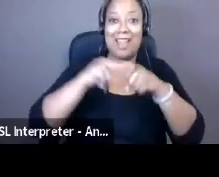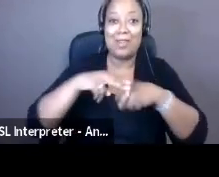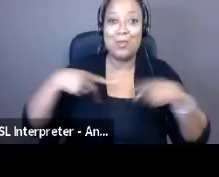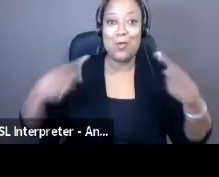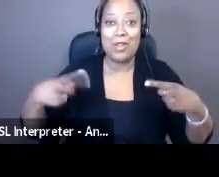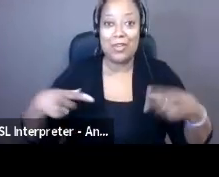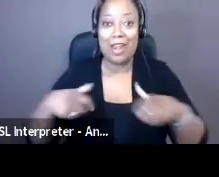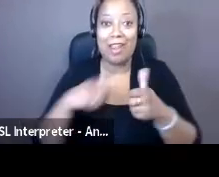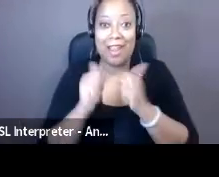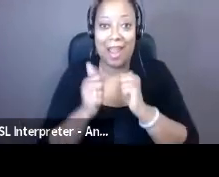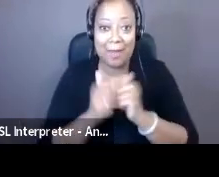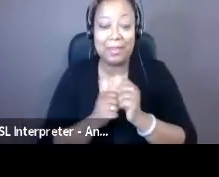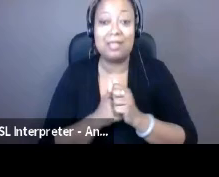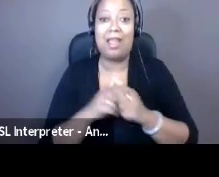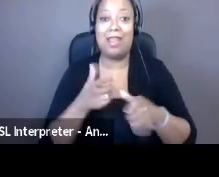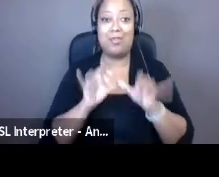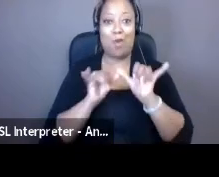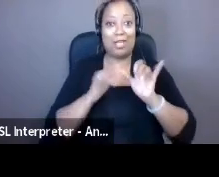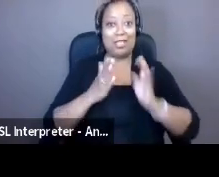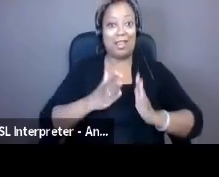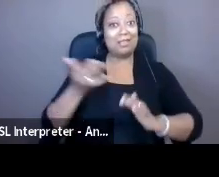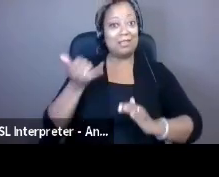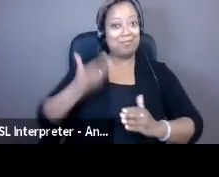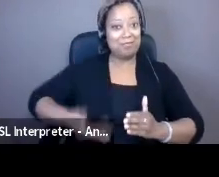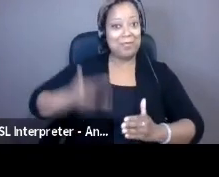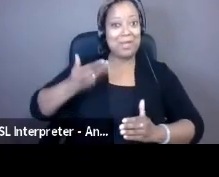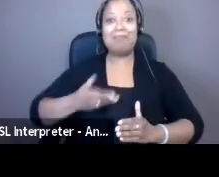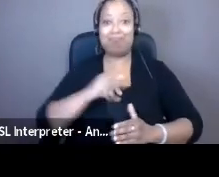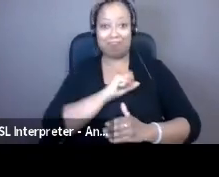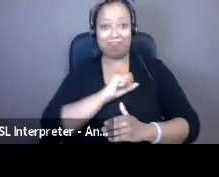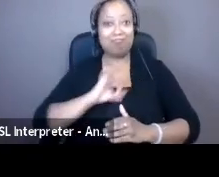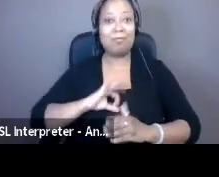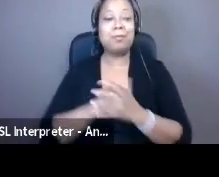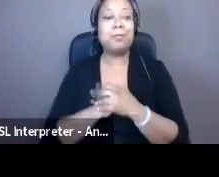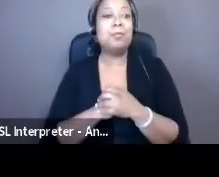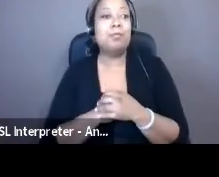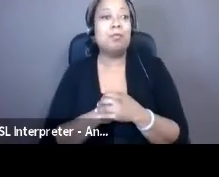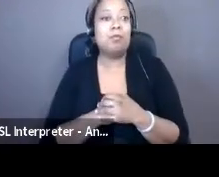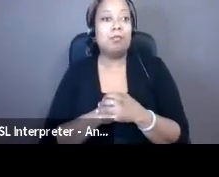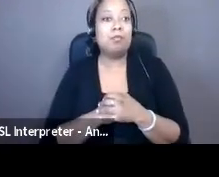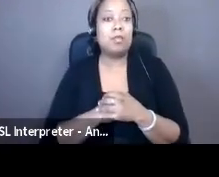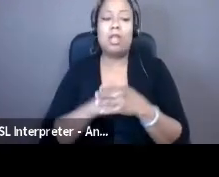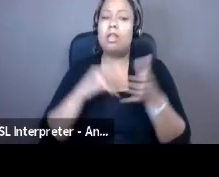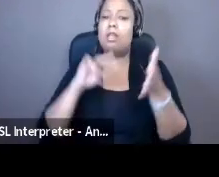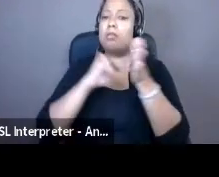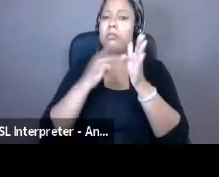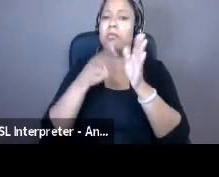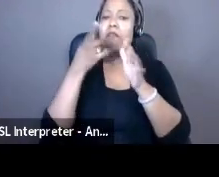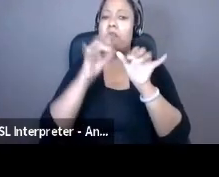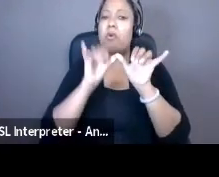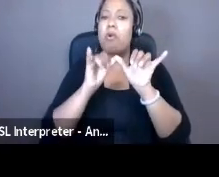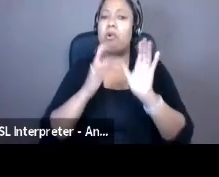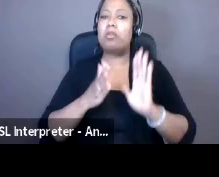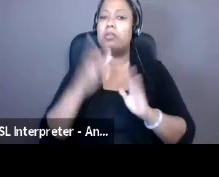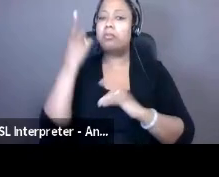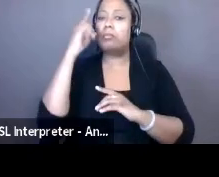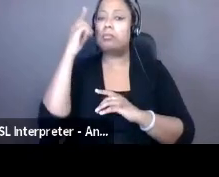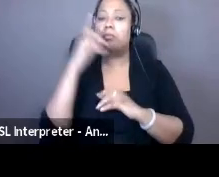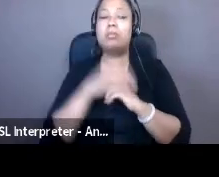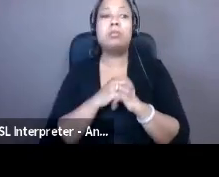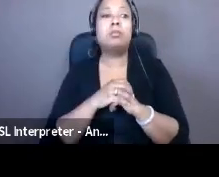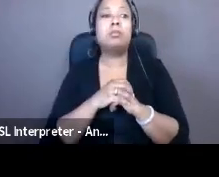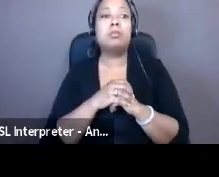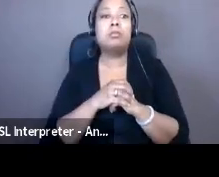have architects like me on staff. The purpose of having architects on PVA staff is we are the